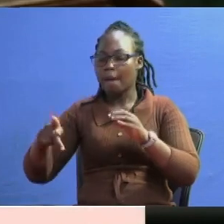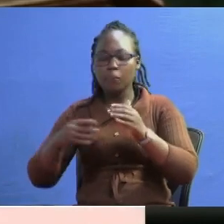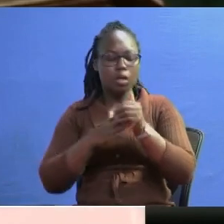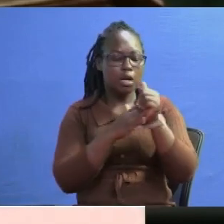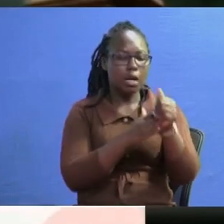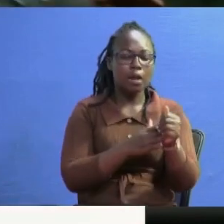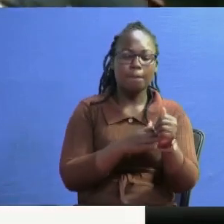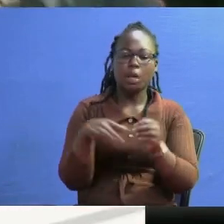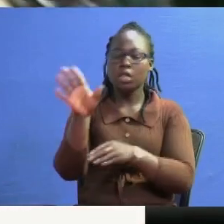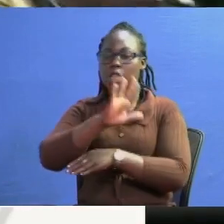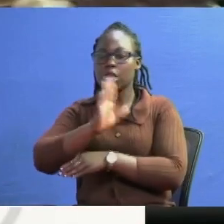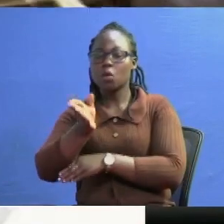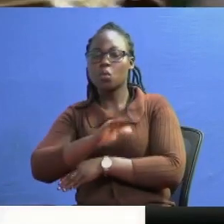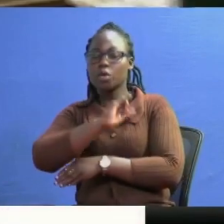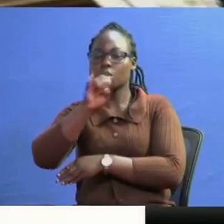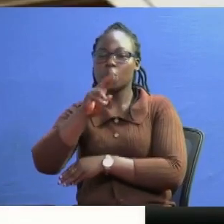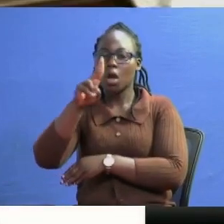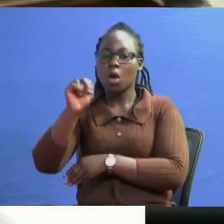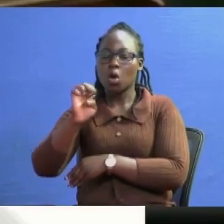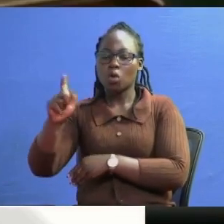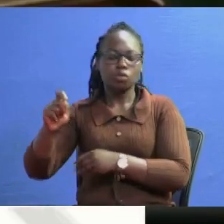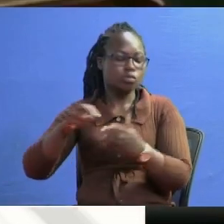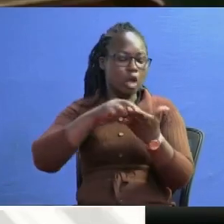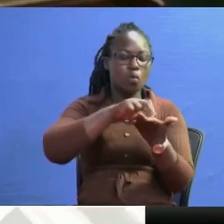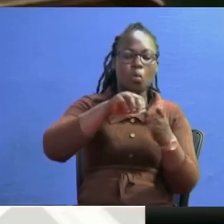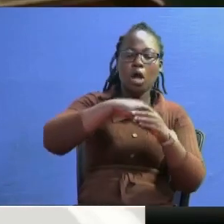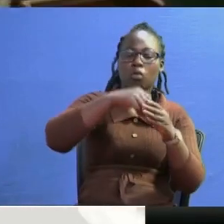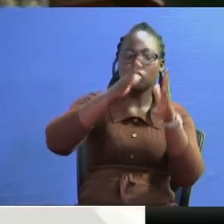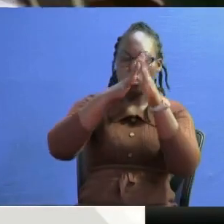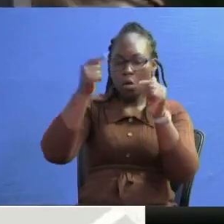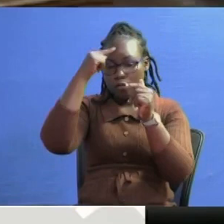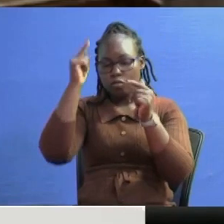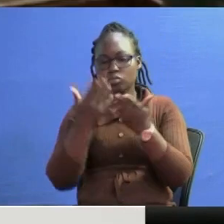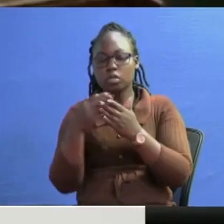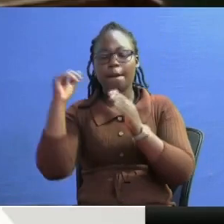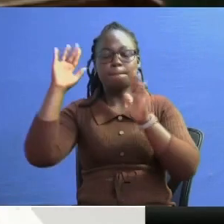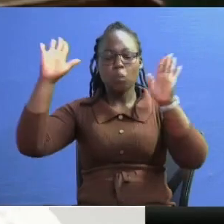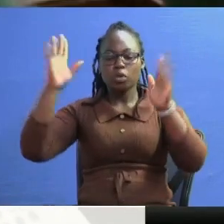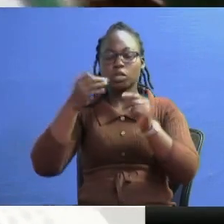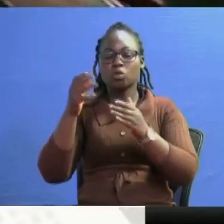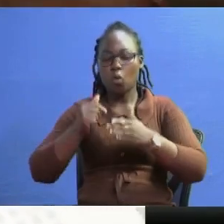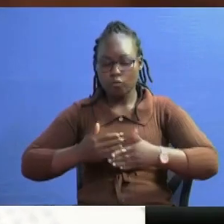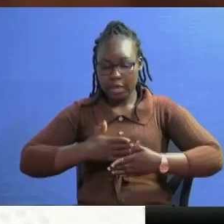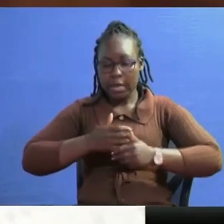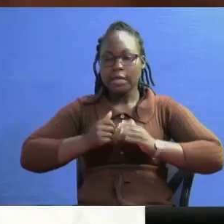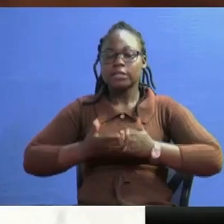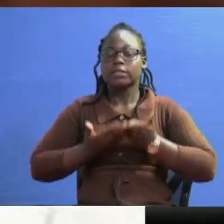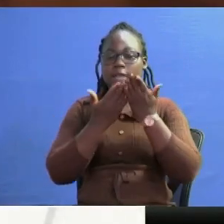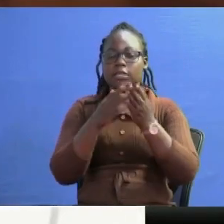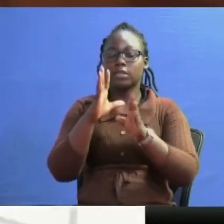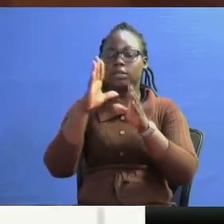Minority Whip Junet Mohammed, walk out of the House in protest of the dismissal of their suggested amendments to the